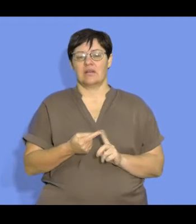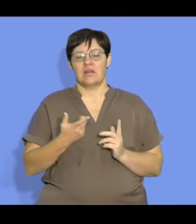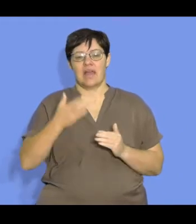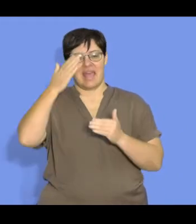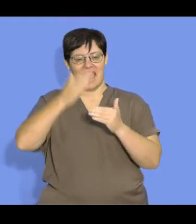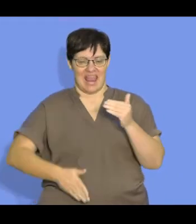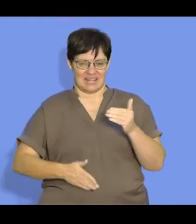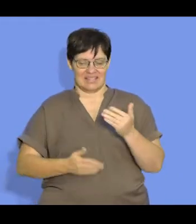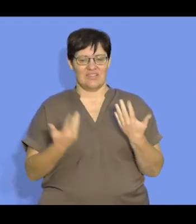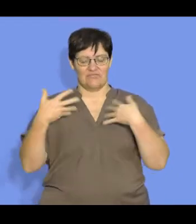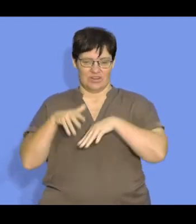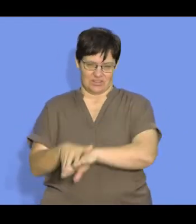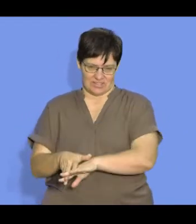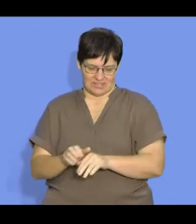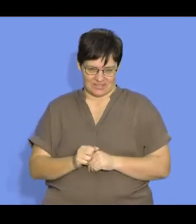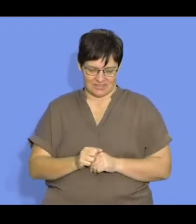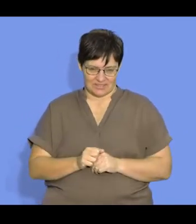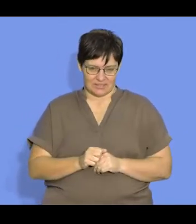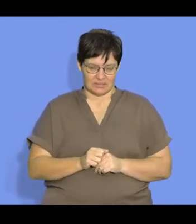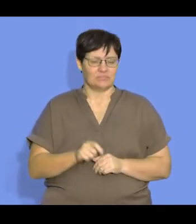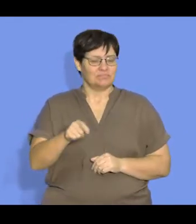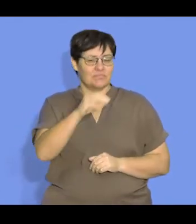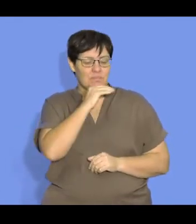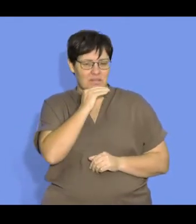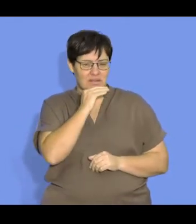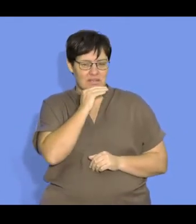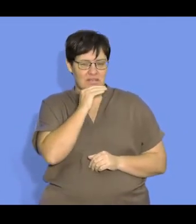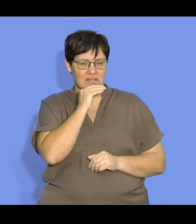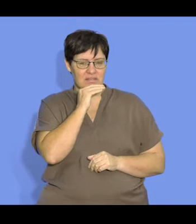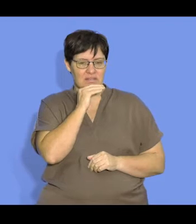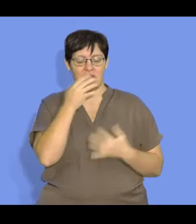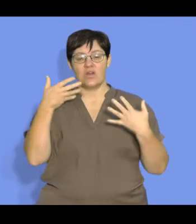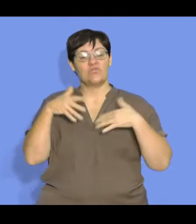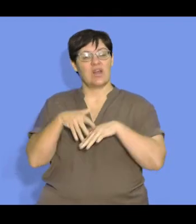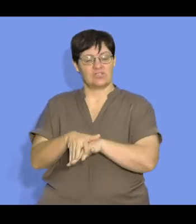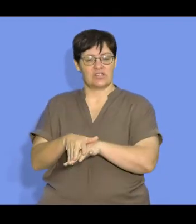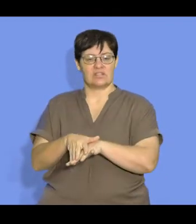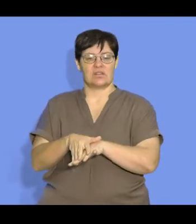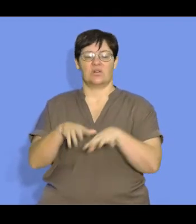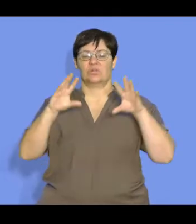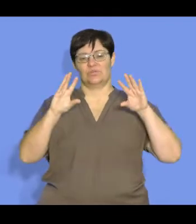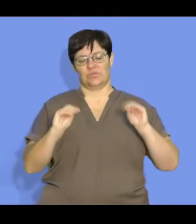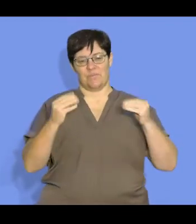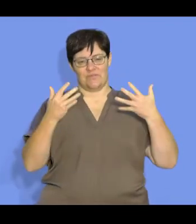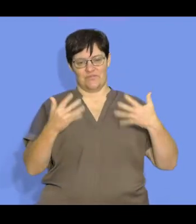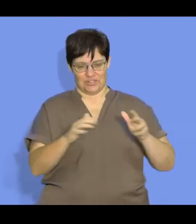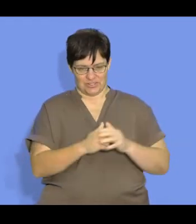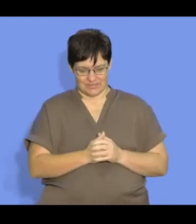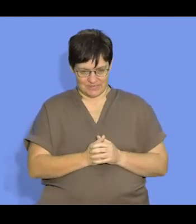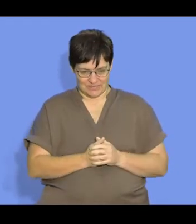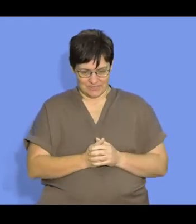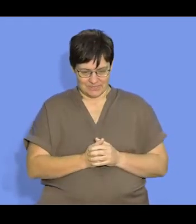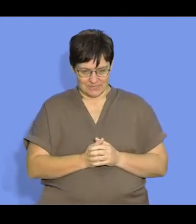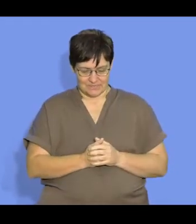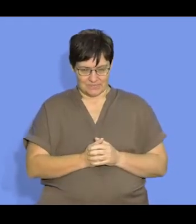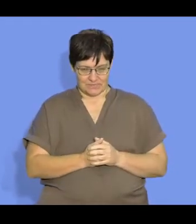this point, we actually have an end of a reaction, and it basically means that the reaction has